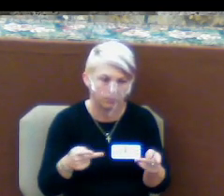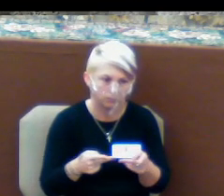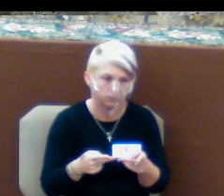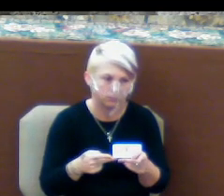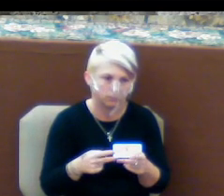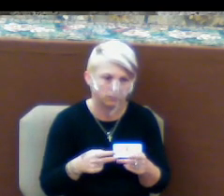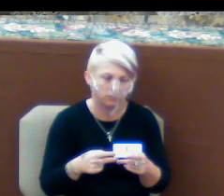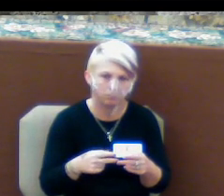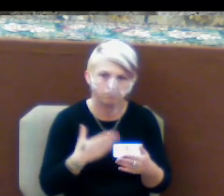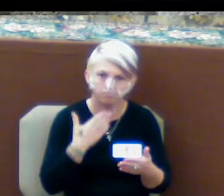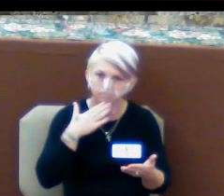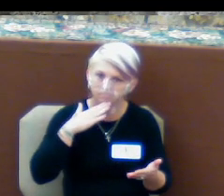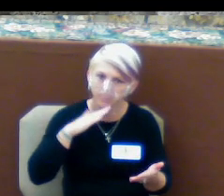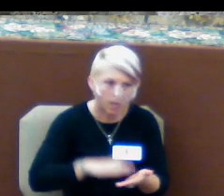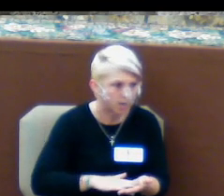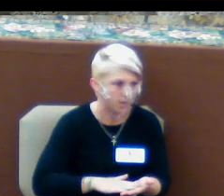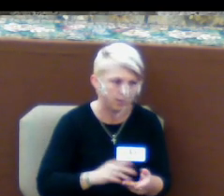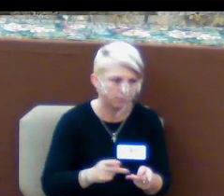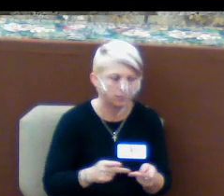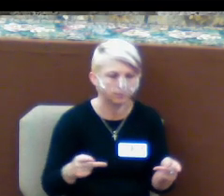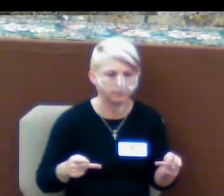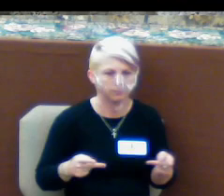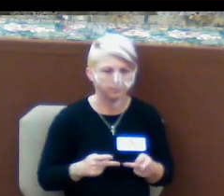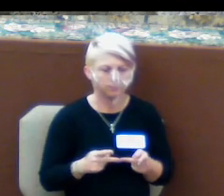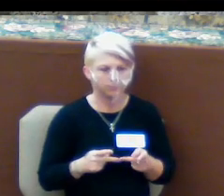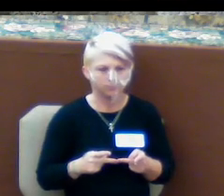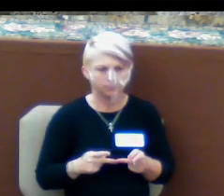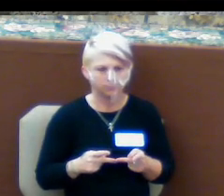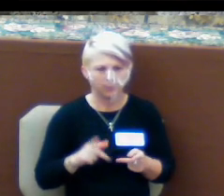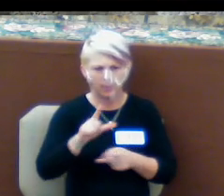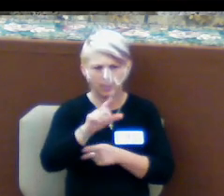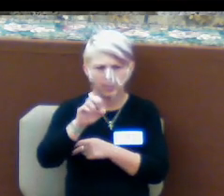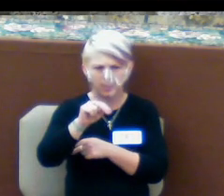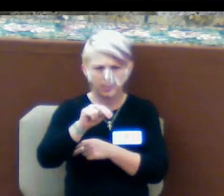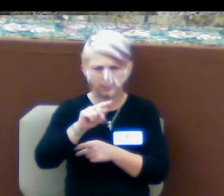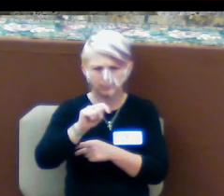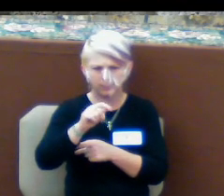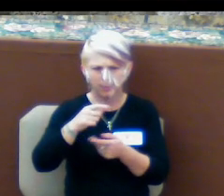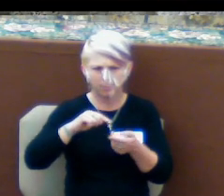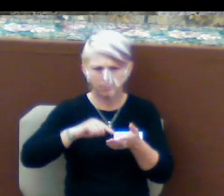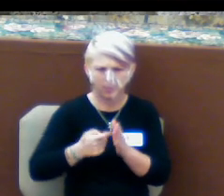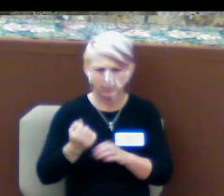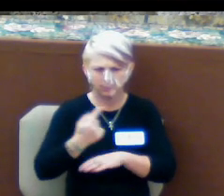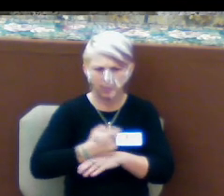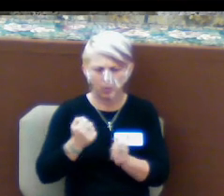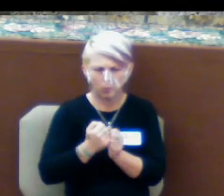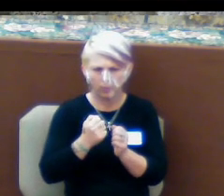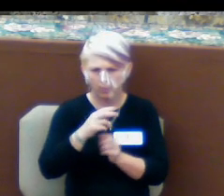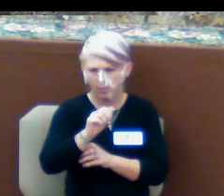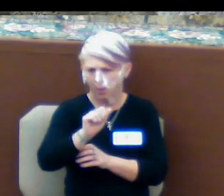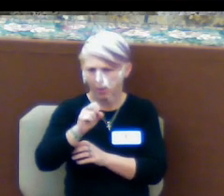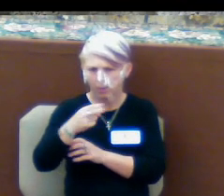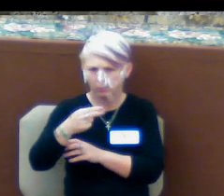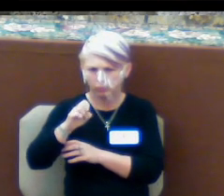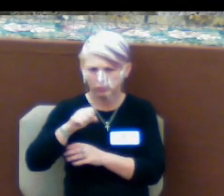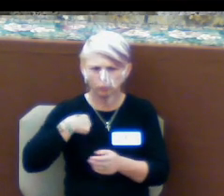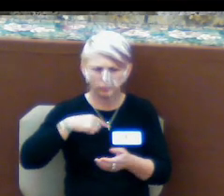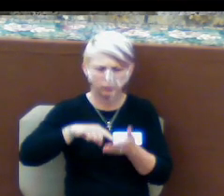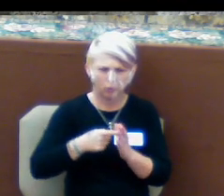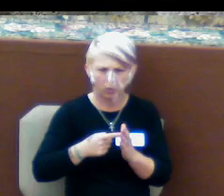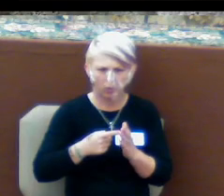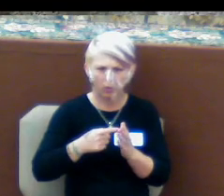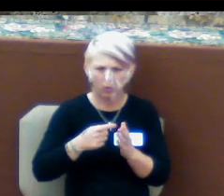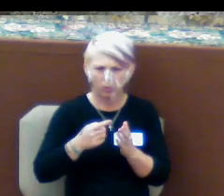a very bad place. Lent begins today with ashes, and with it we begin a sermon series